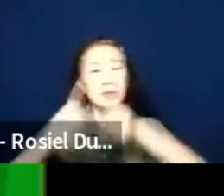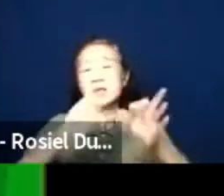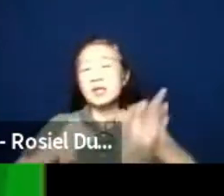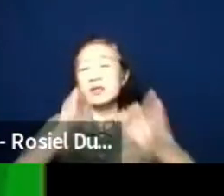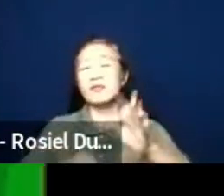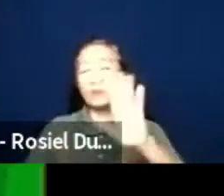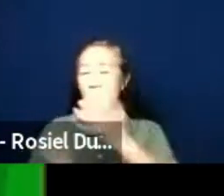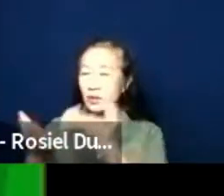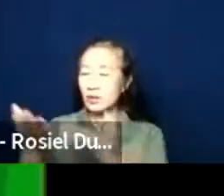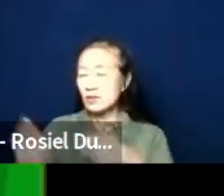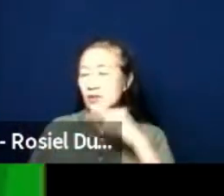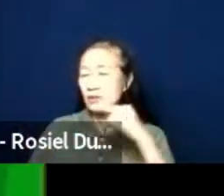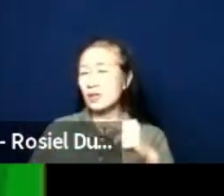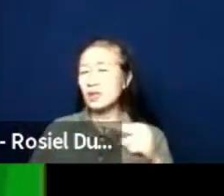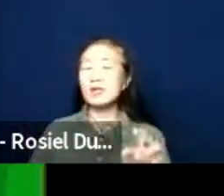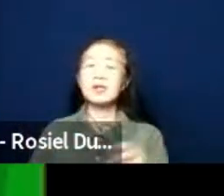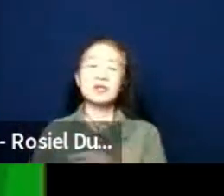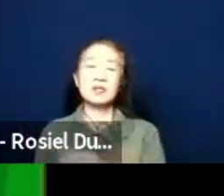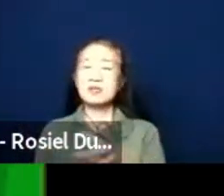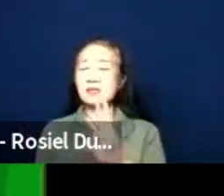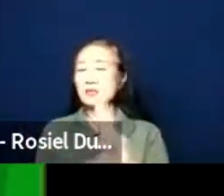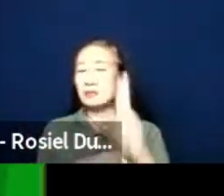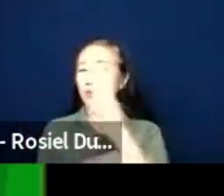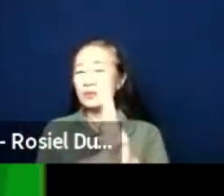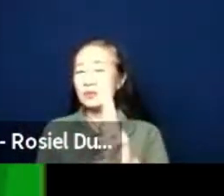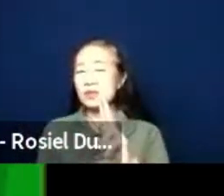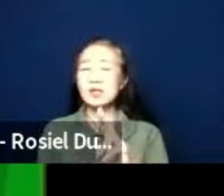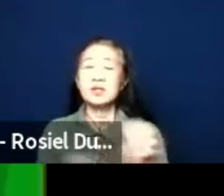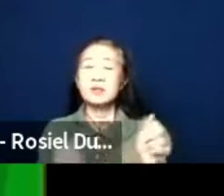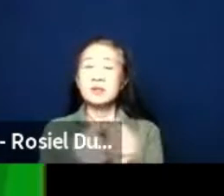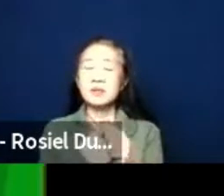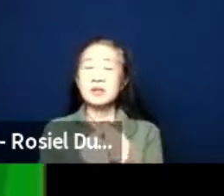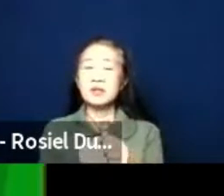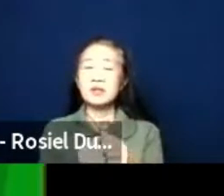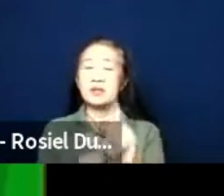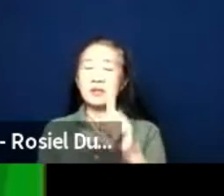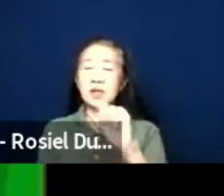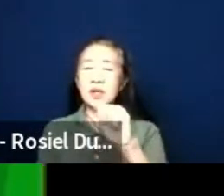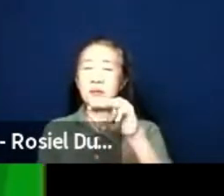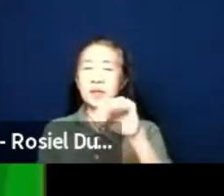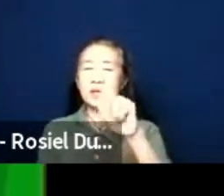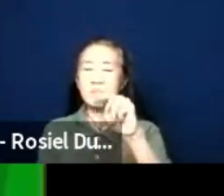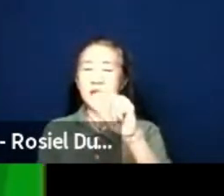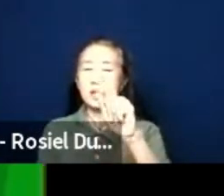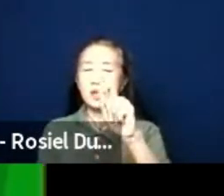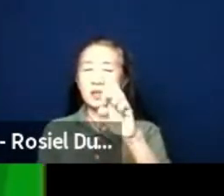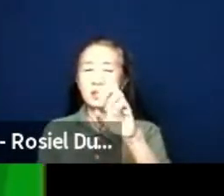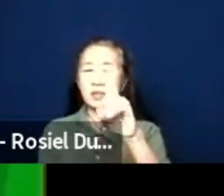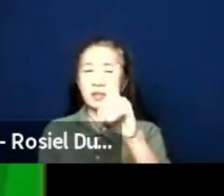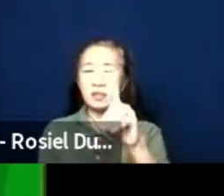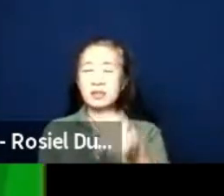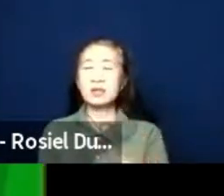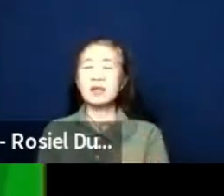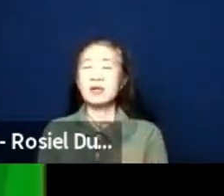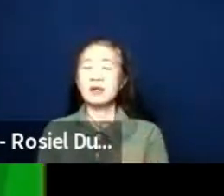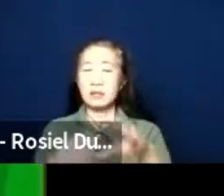your equipment is not working, included laminated cards with phrases and or pictograms or PECs or picture exchange communication